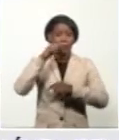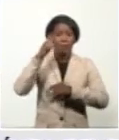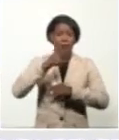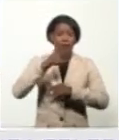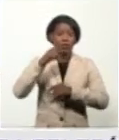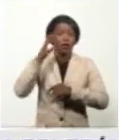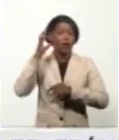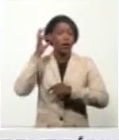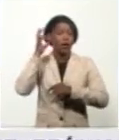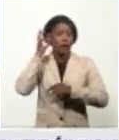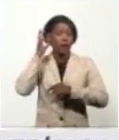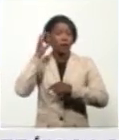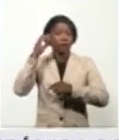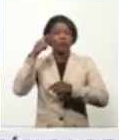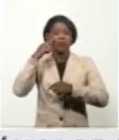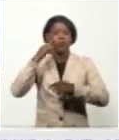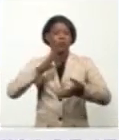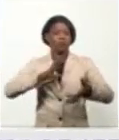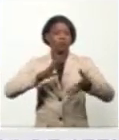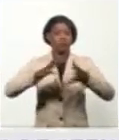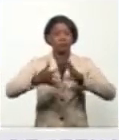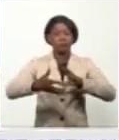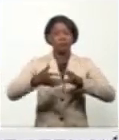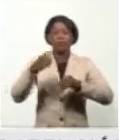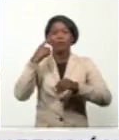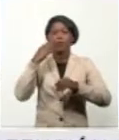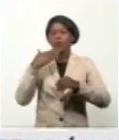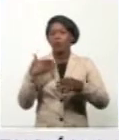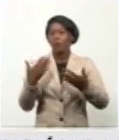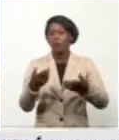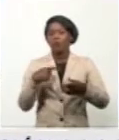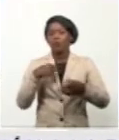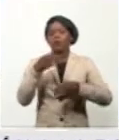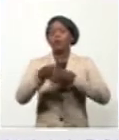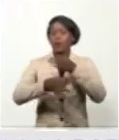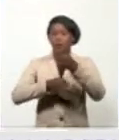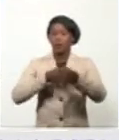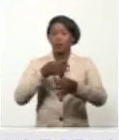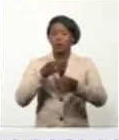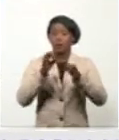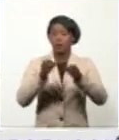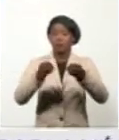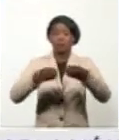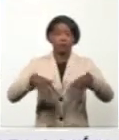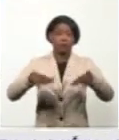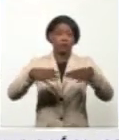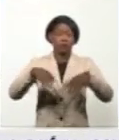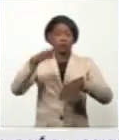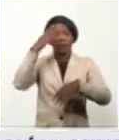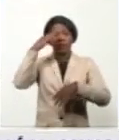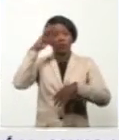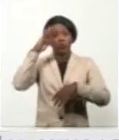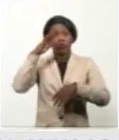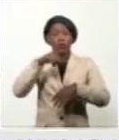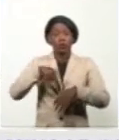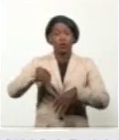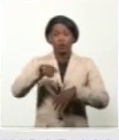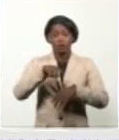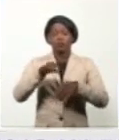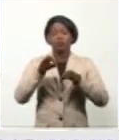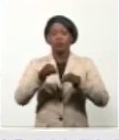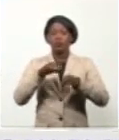to explain why the male sex has more cases and why the male sex sometimes tends to have